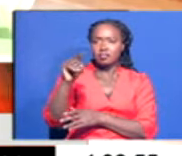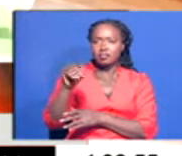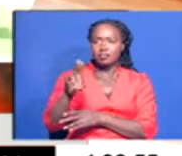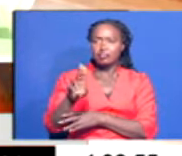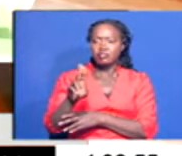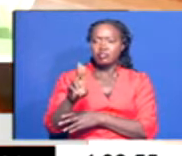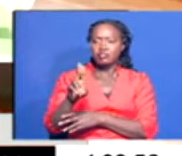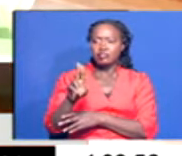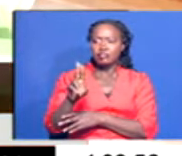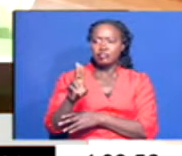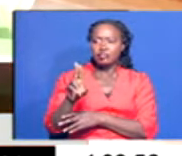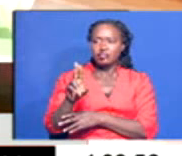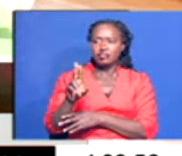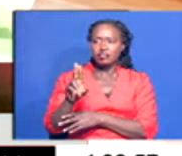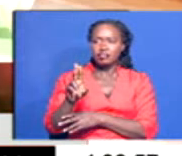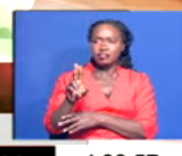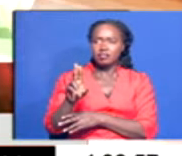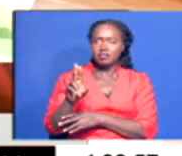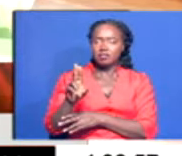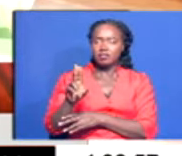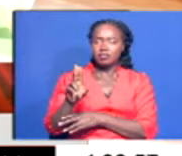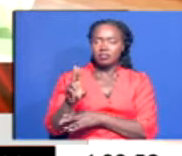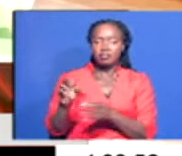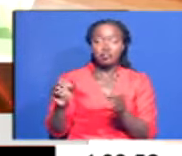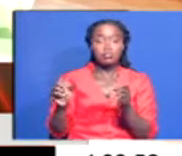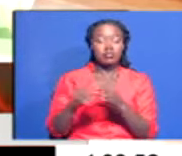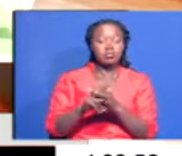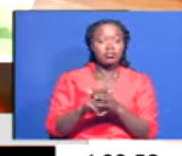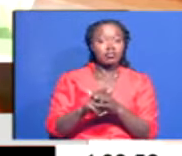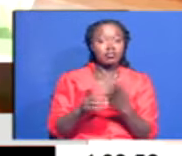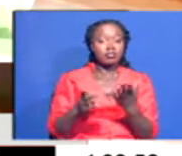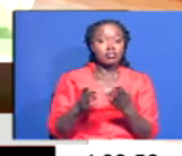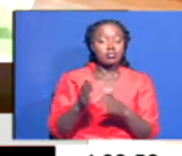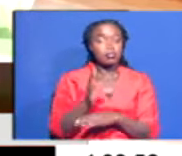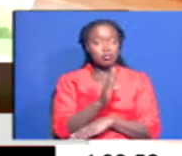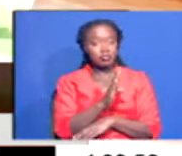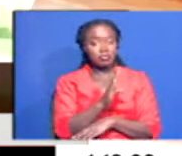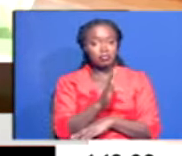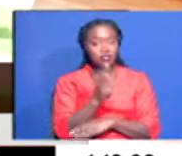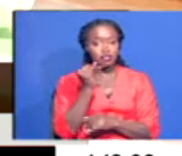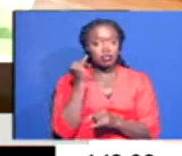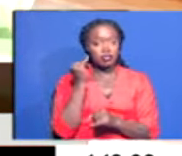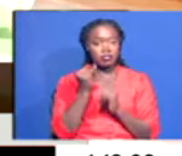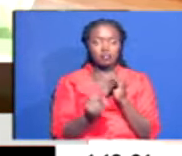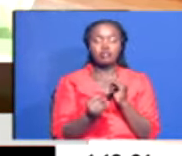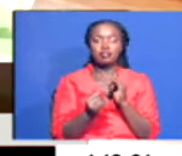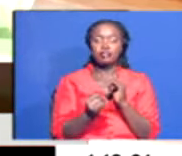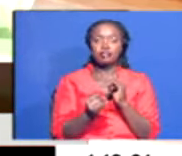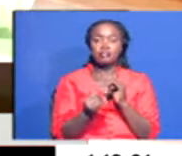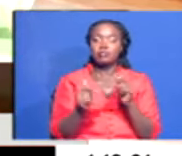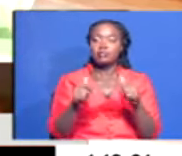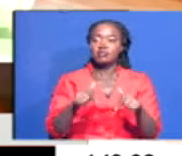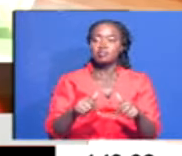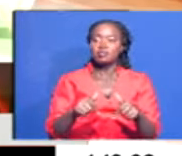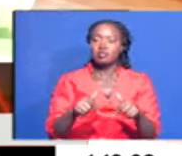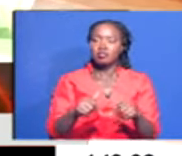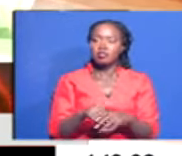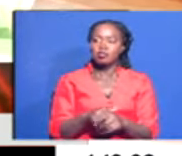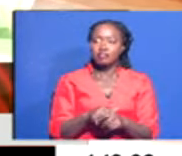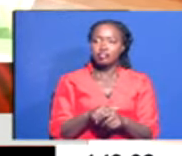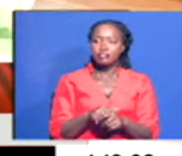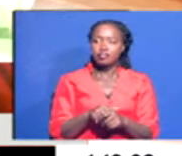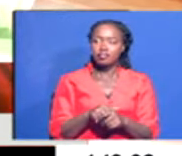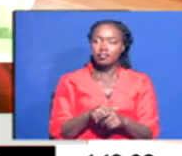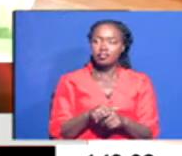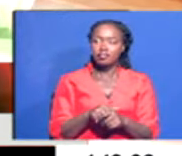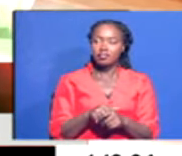Njeru Gathengu, who will appear in the commission in the afternoon to close this day. So we are camping here, and